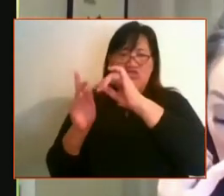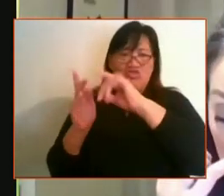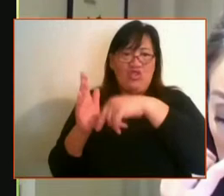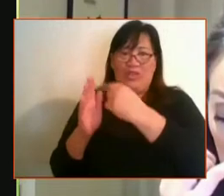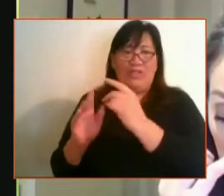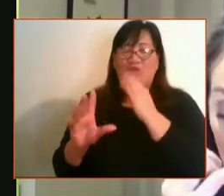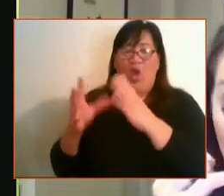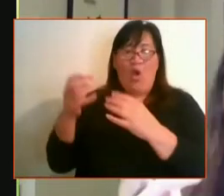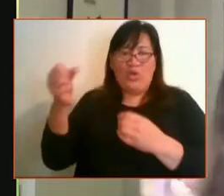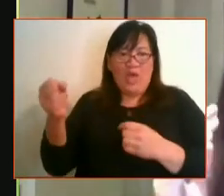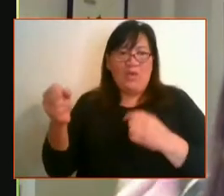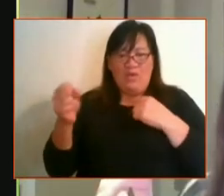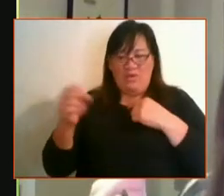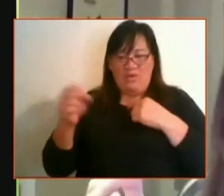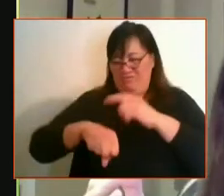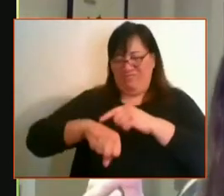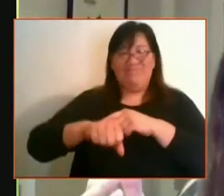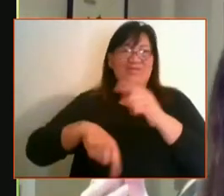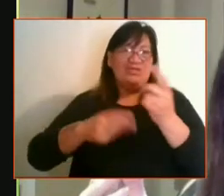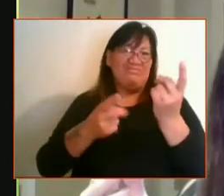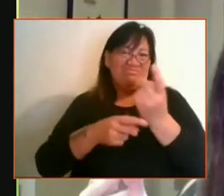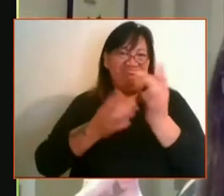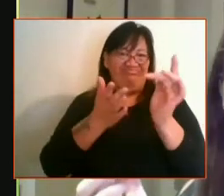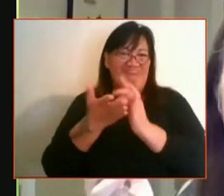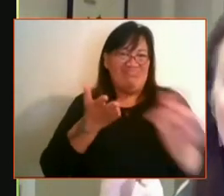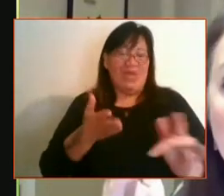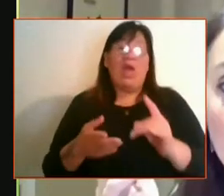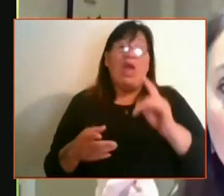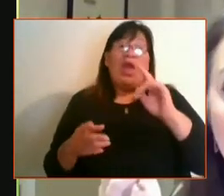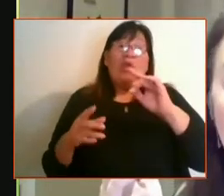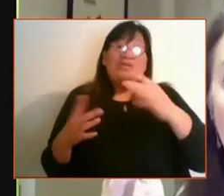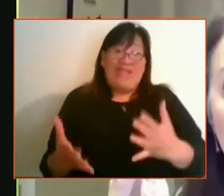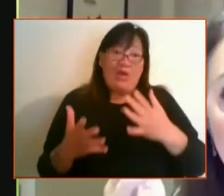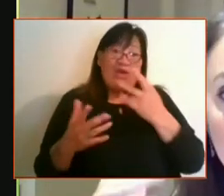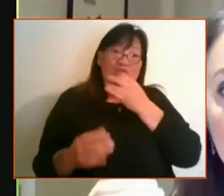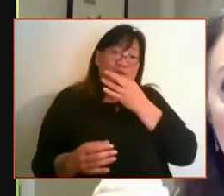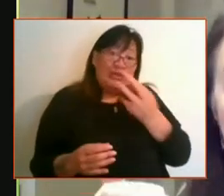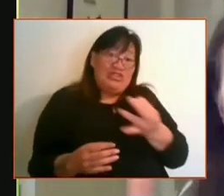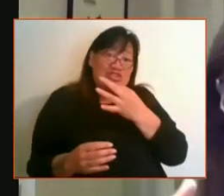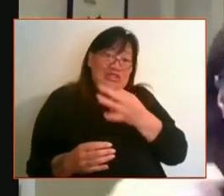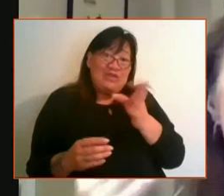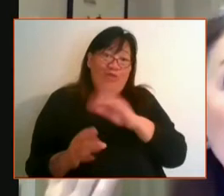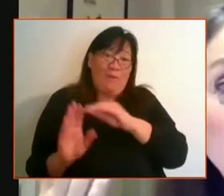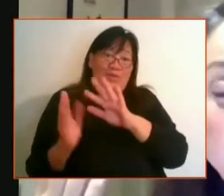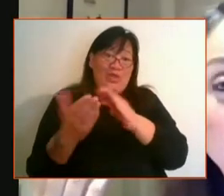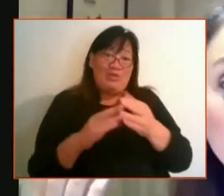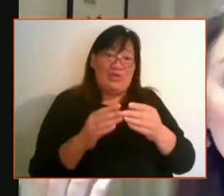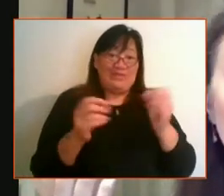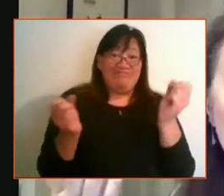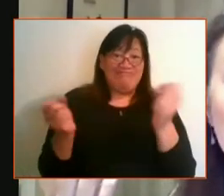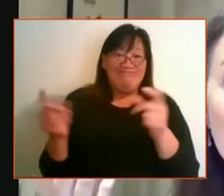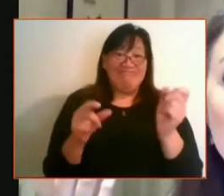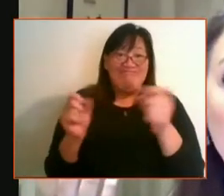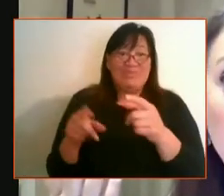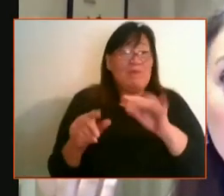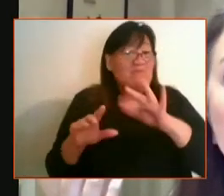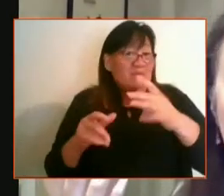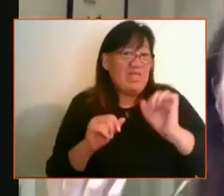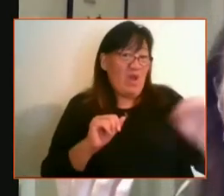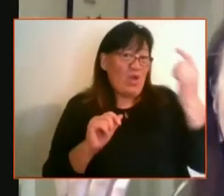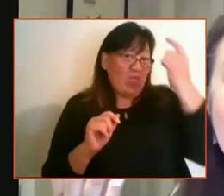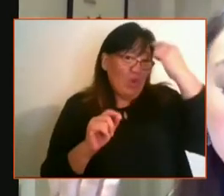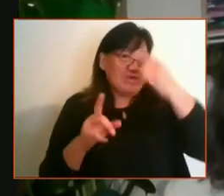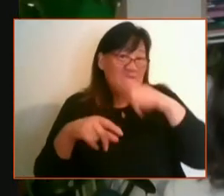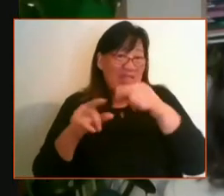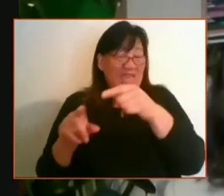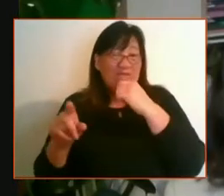Because we are running short on time, we are going to go to some questions from the community very soon, and maybe they'll have their own thoughts about how